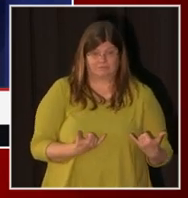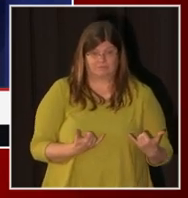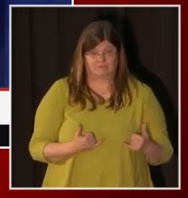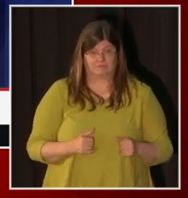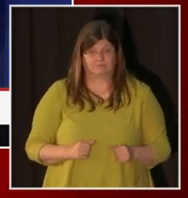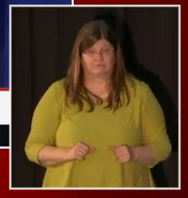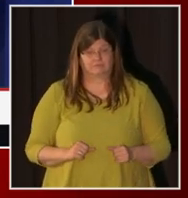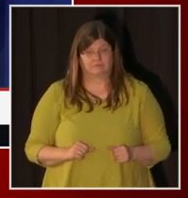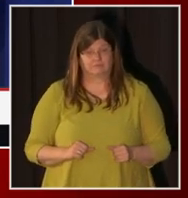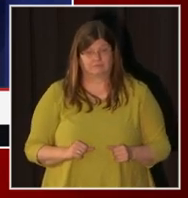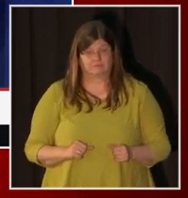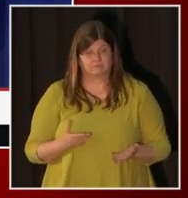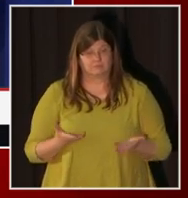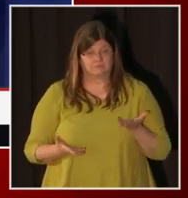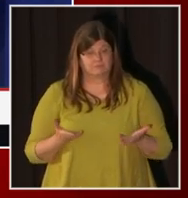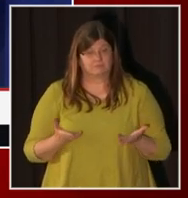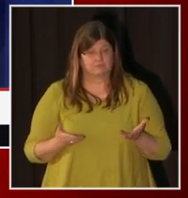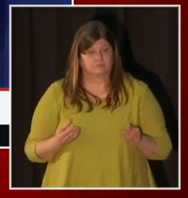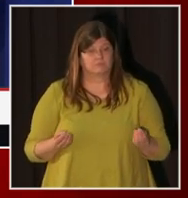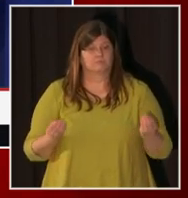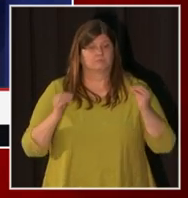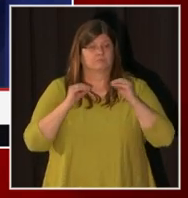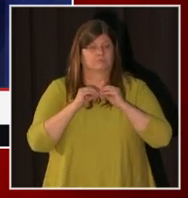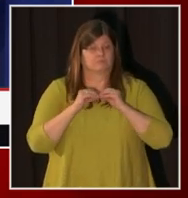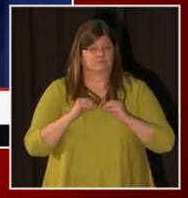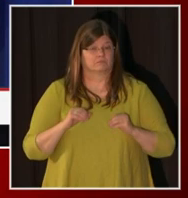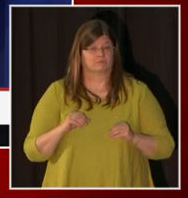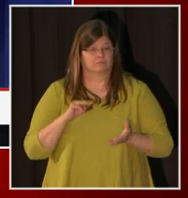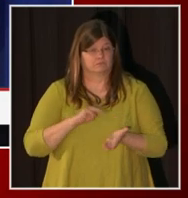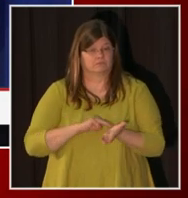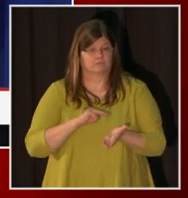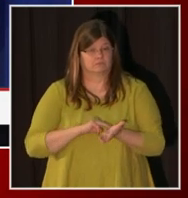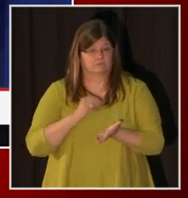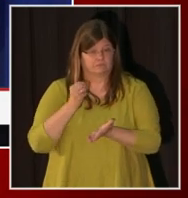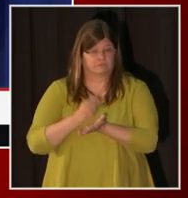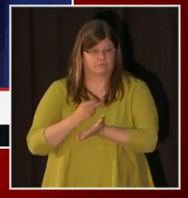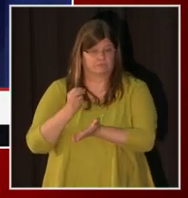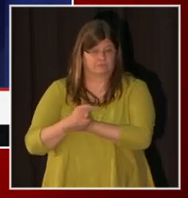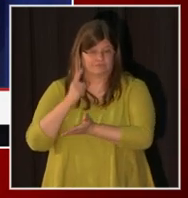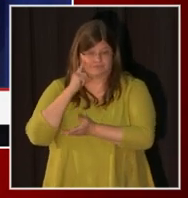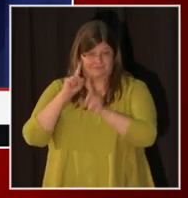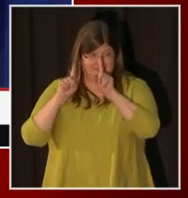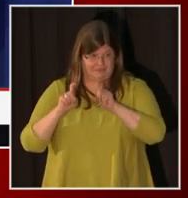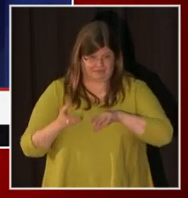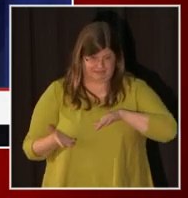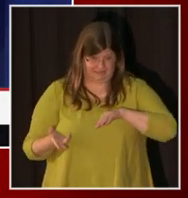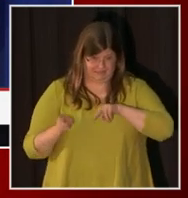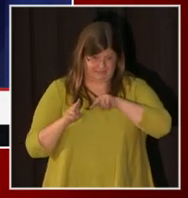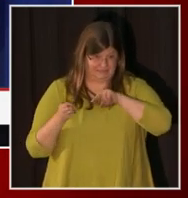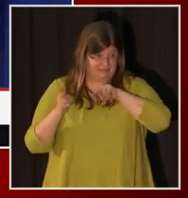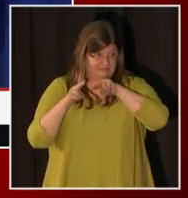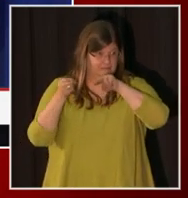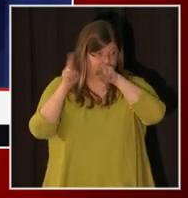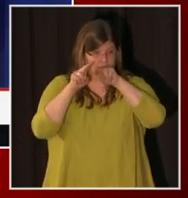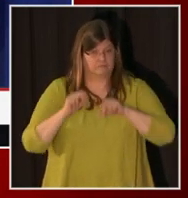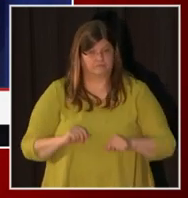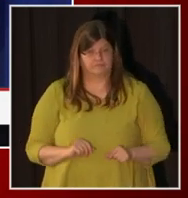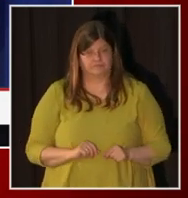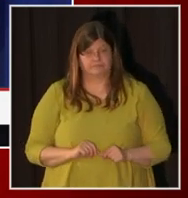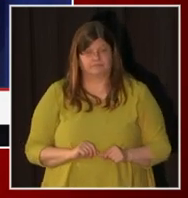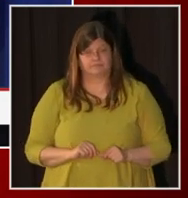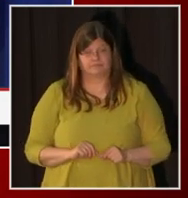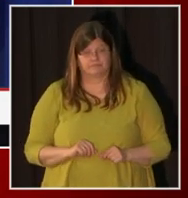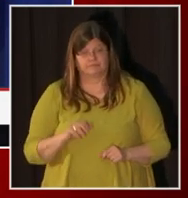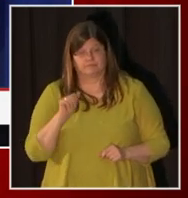have gone up, and or the other question I had about that is asymptomatic testing